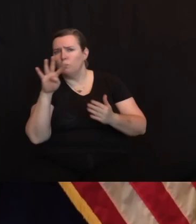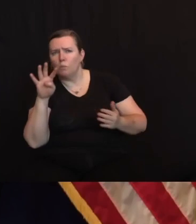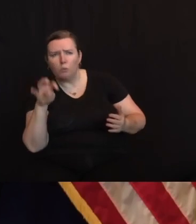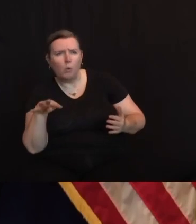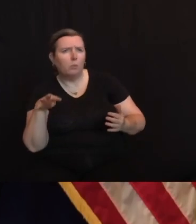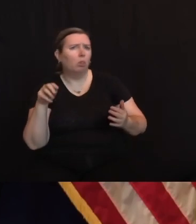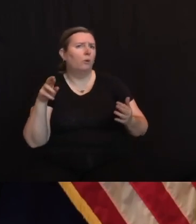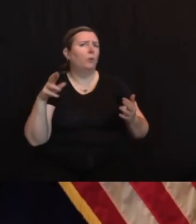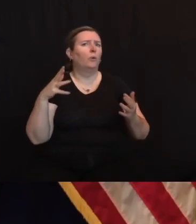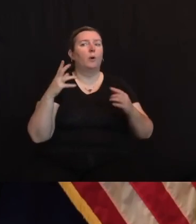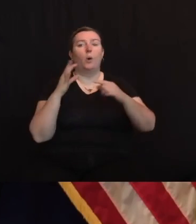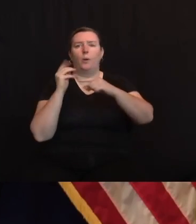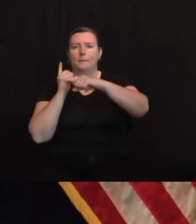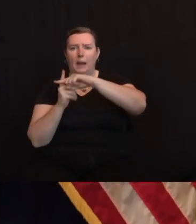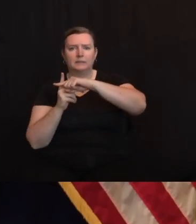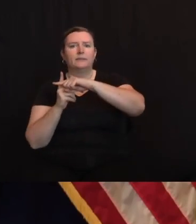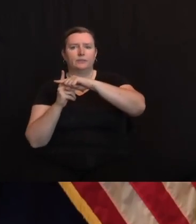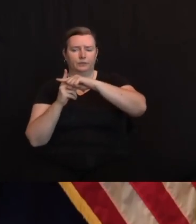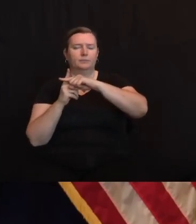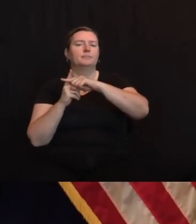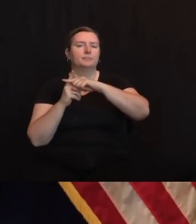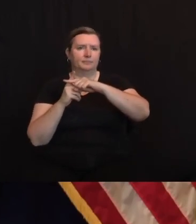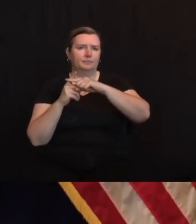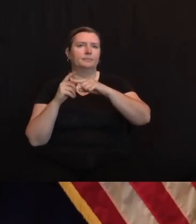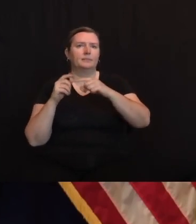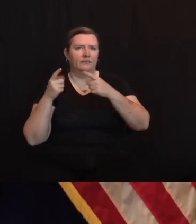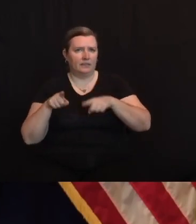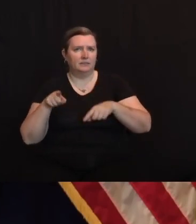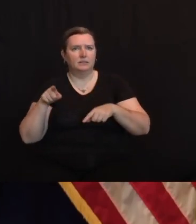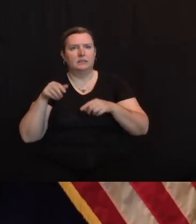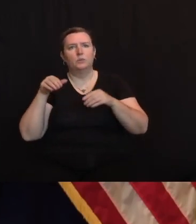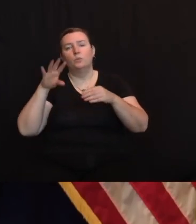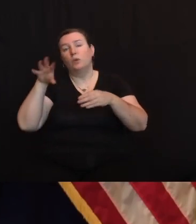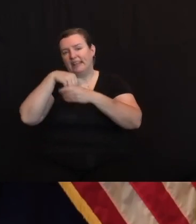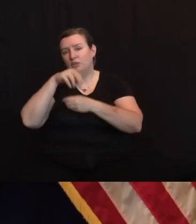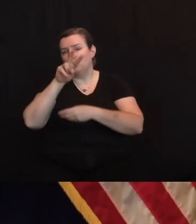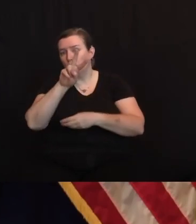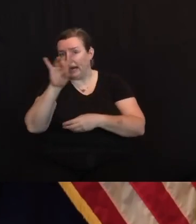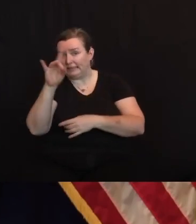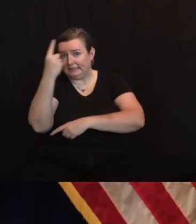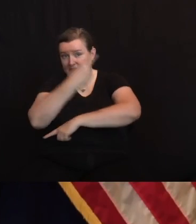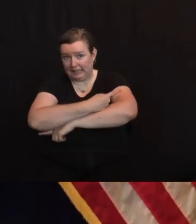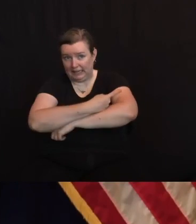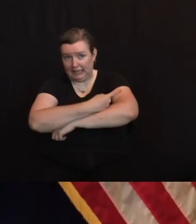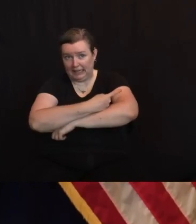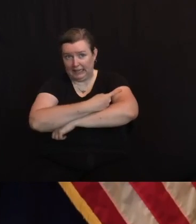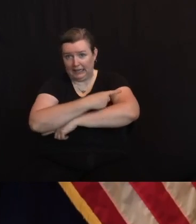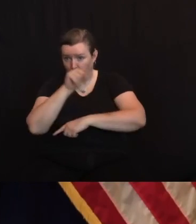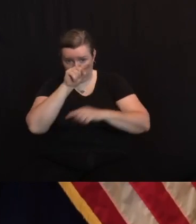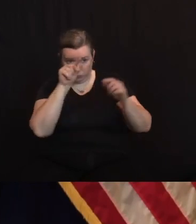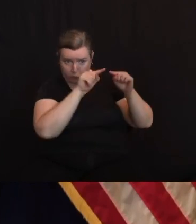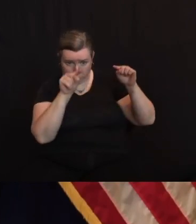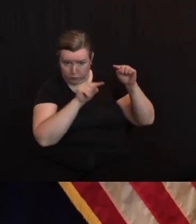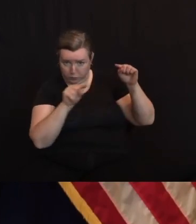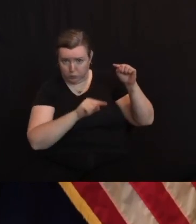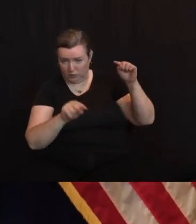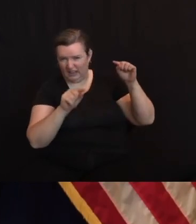cases recorded across a 28-day period, which is 2 incubation periods